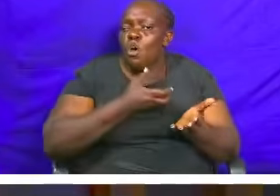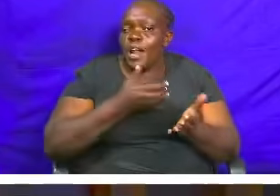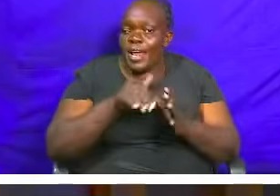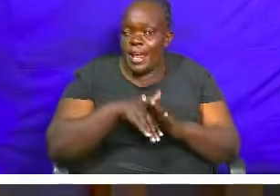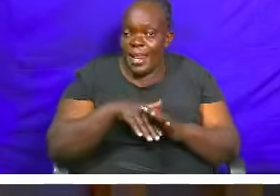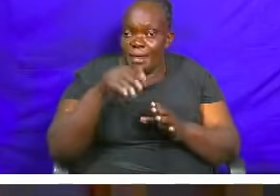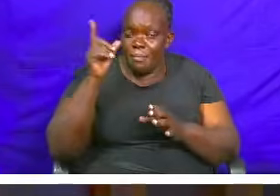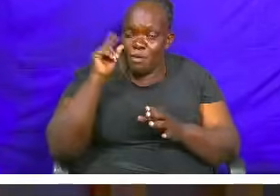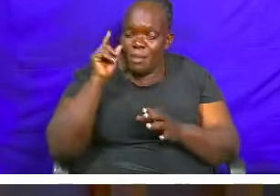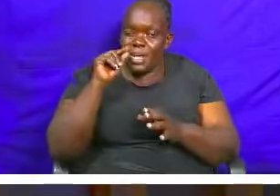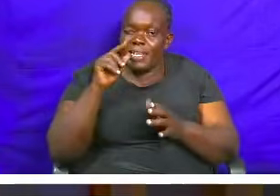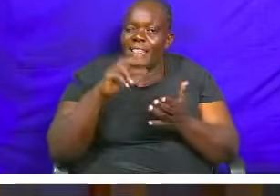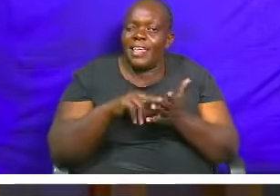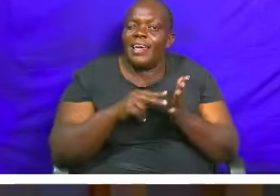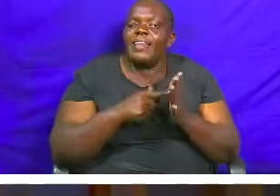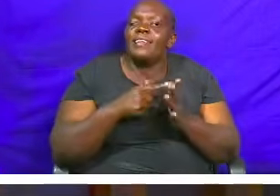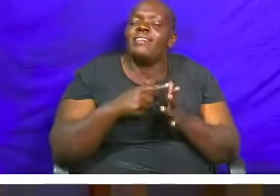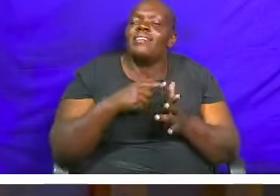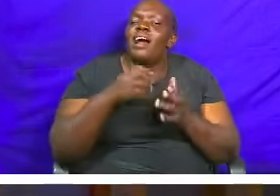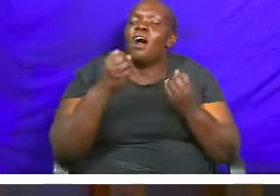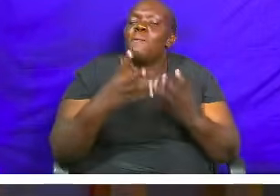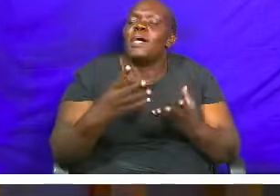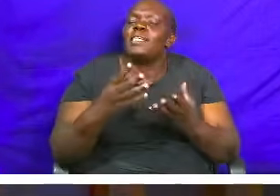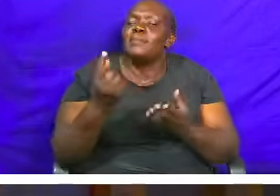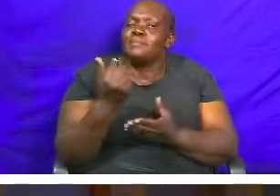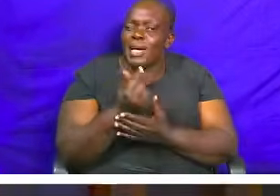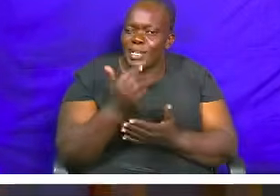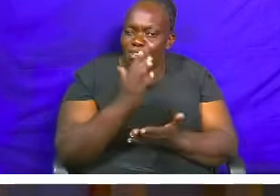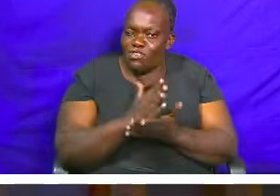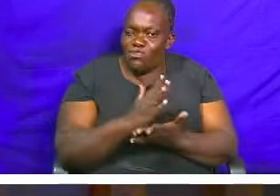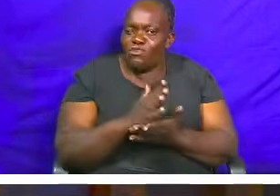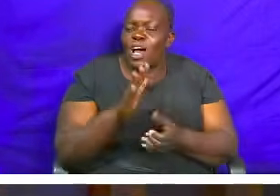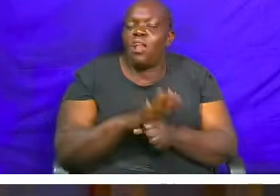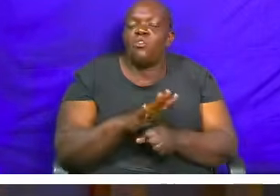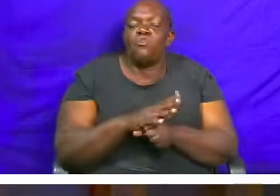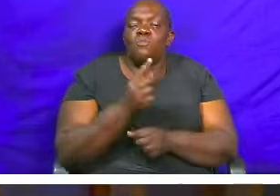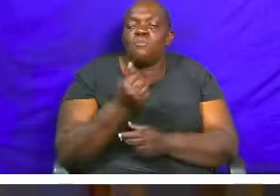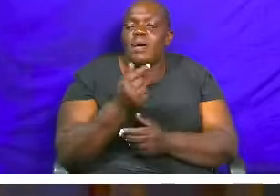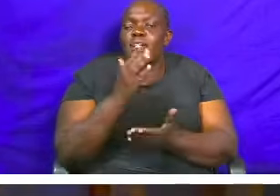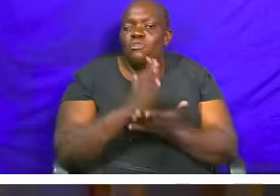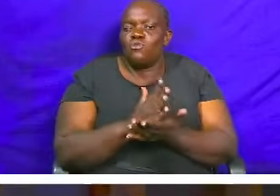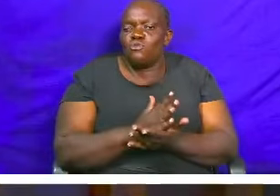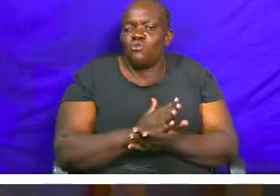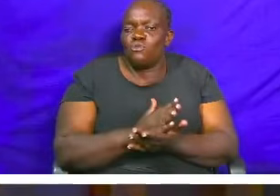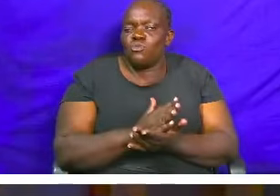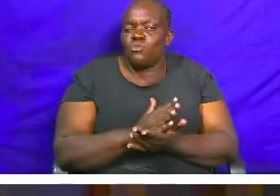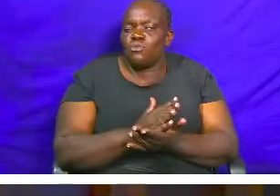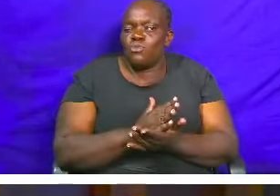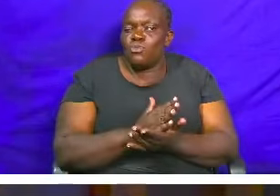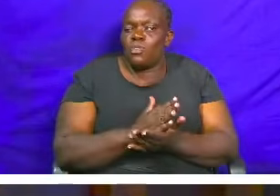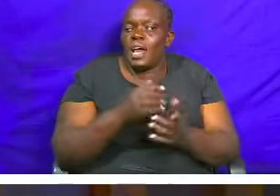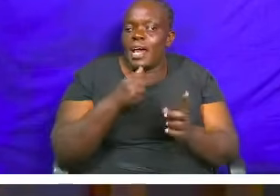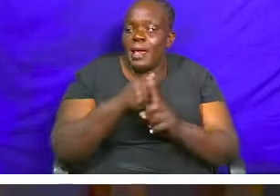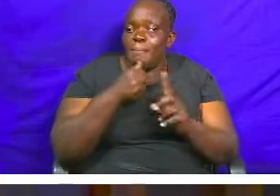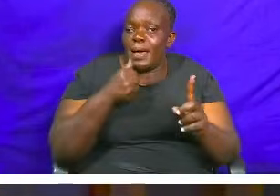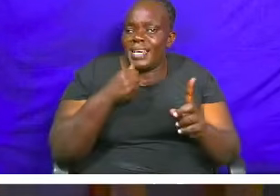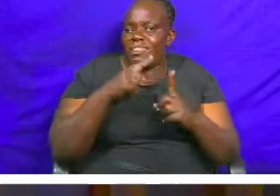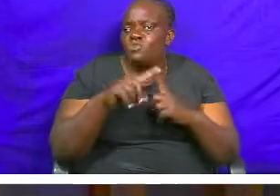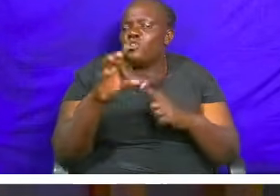imagine holding a ship for 2 weeks, how much money. And all that money is a pass-through. So I will pass to 1 inch